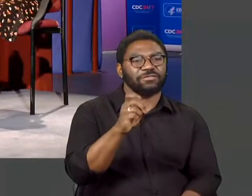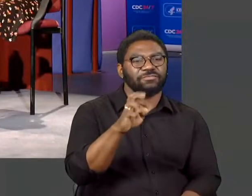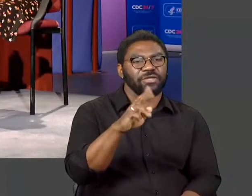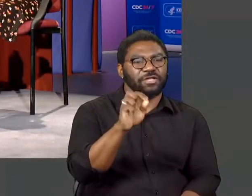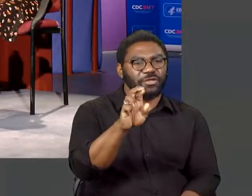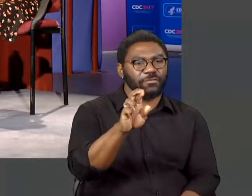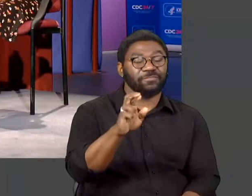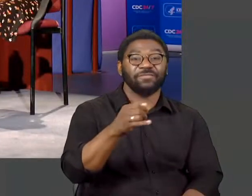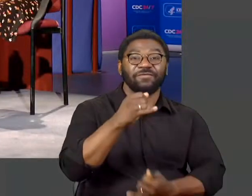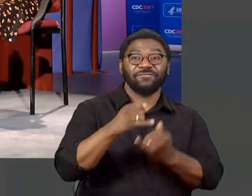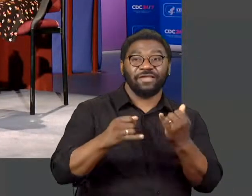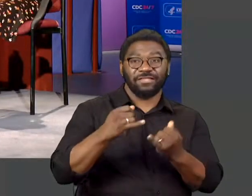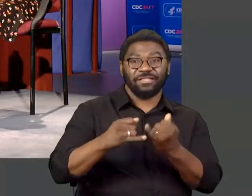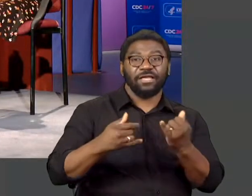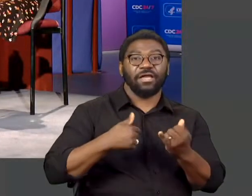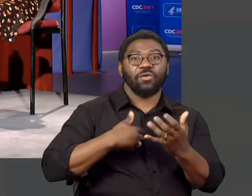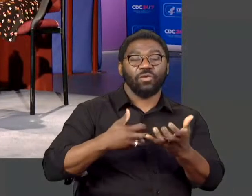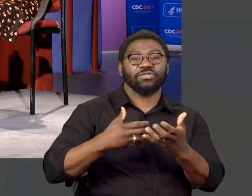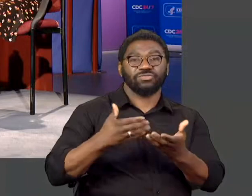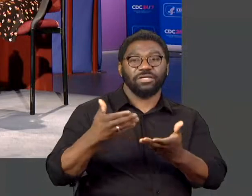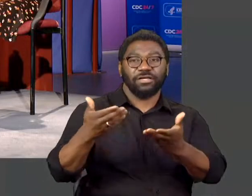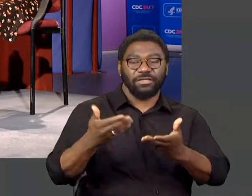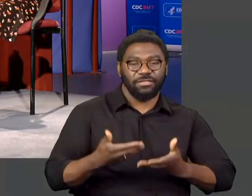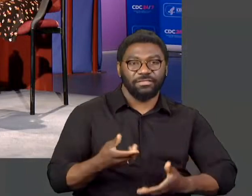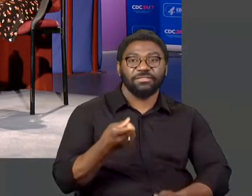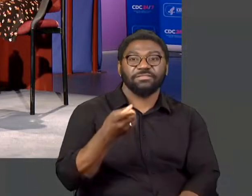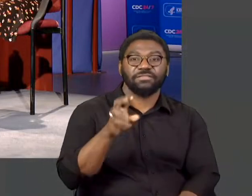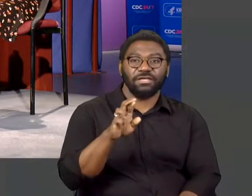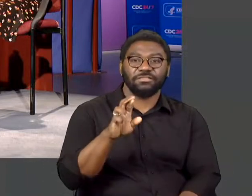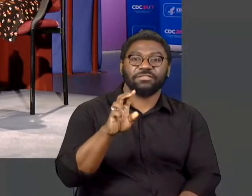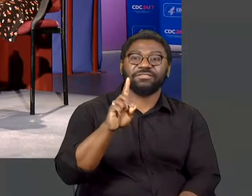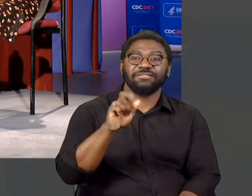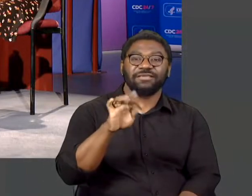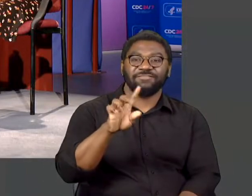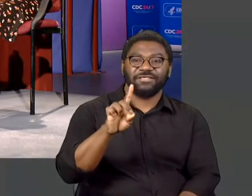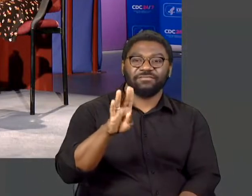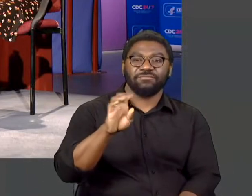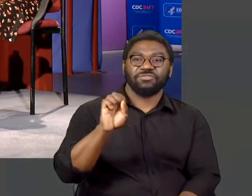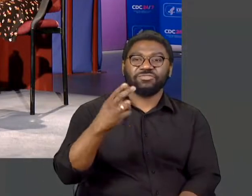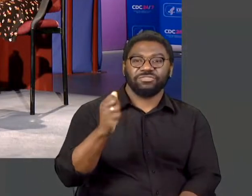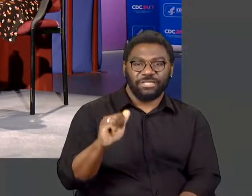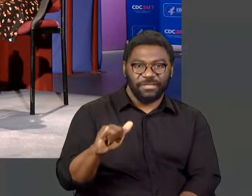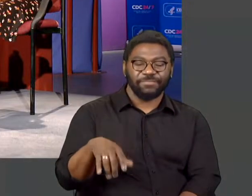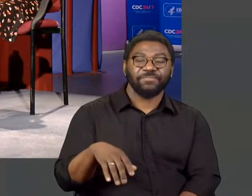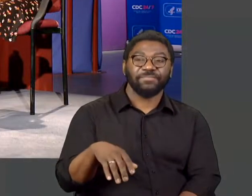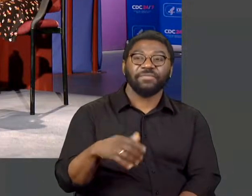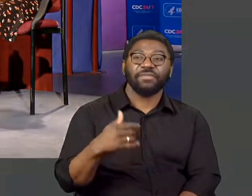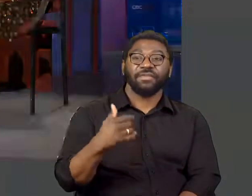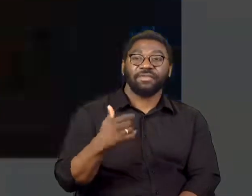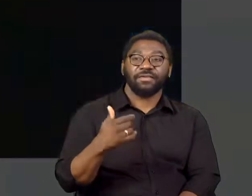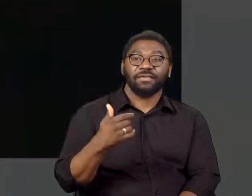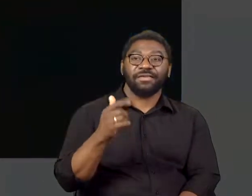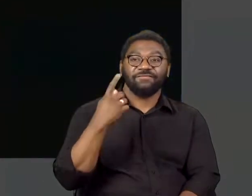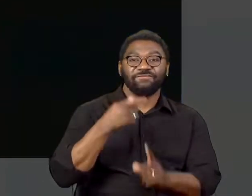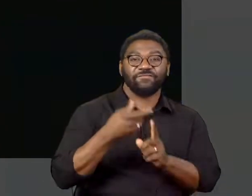to introduce Dr. David Boucher, Director of Infectious Diseases Preparedness and Response at ASPR.